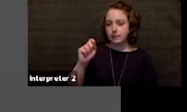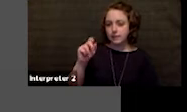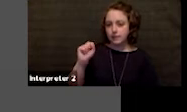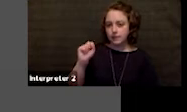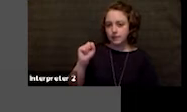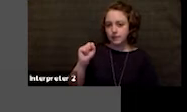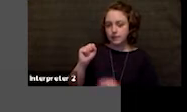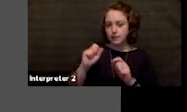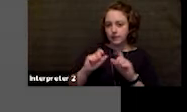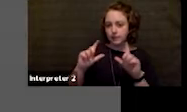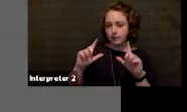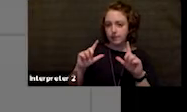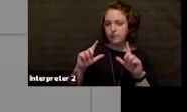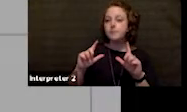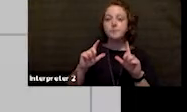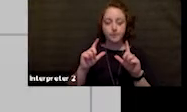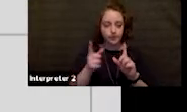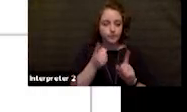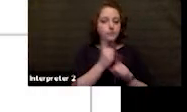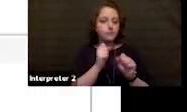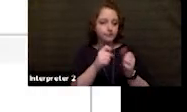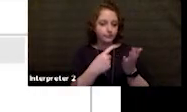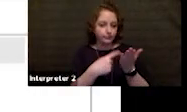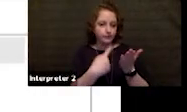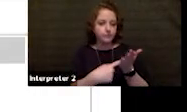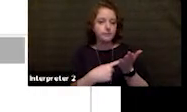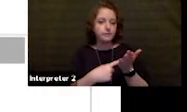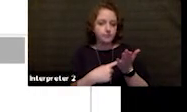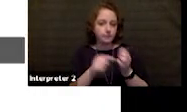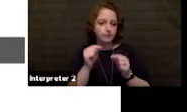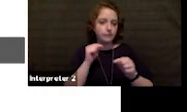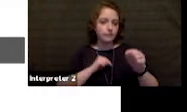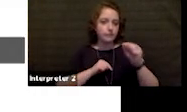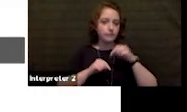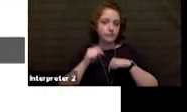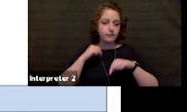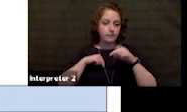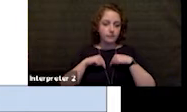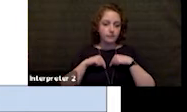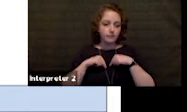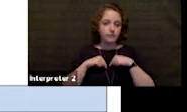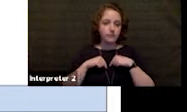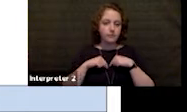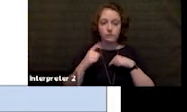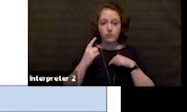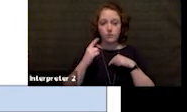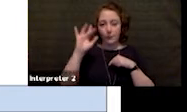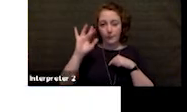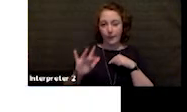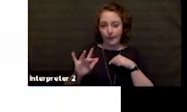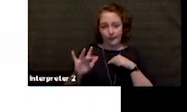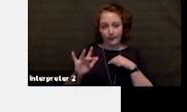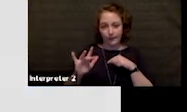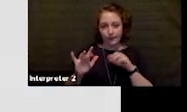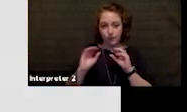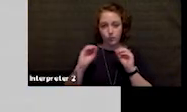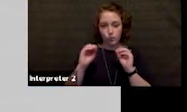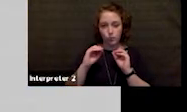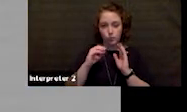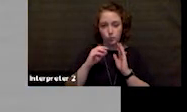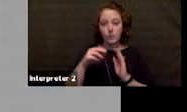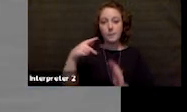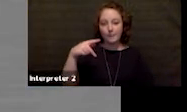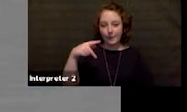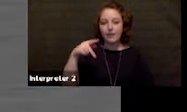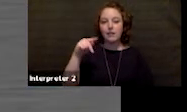any. Yes, we can talk about it. We can go back a slide. It's just a blank slide. We didn't have any notes to add in. Okay, I